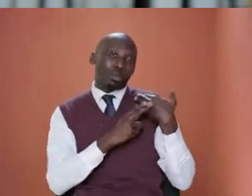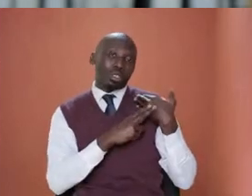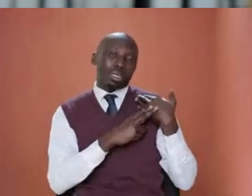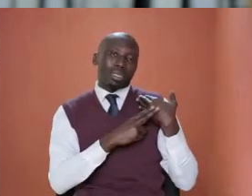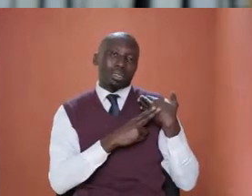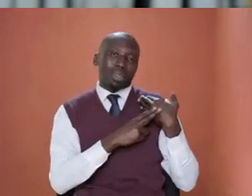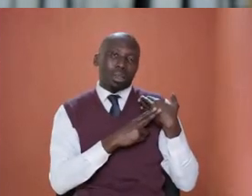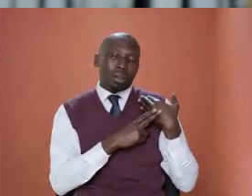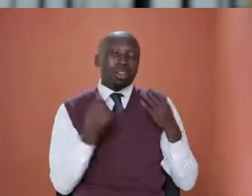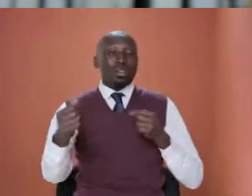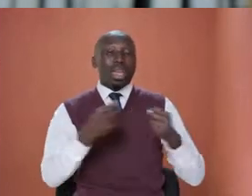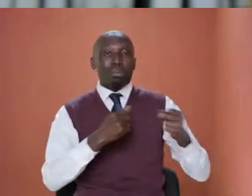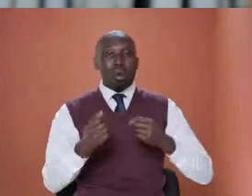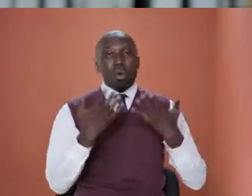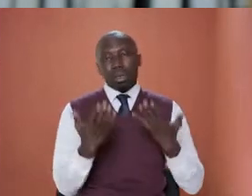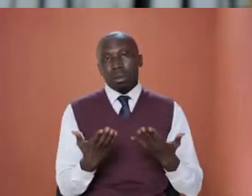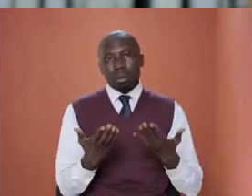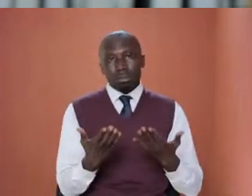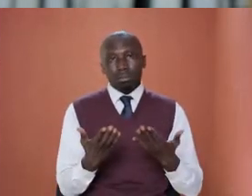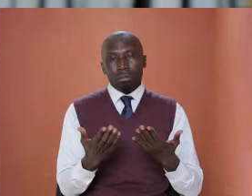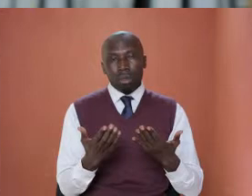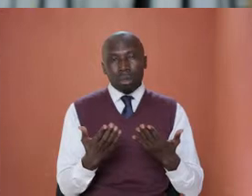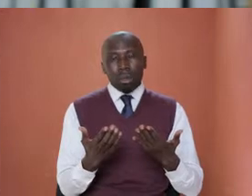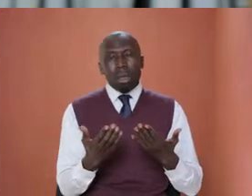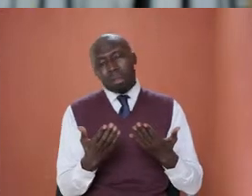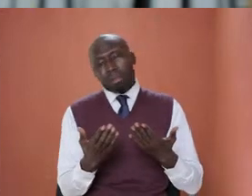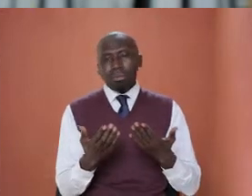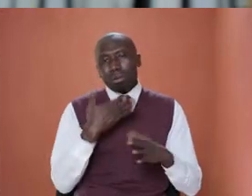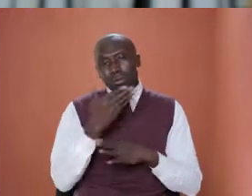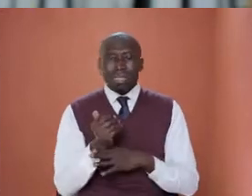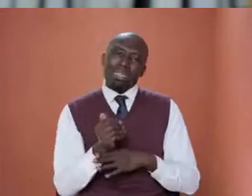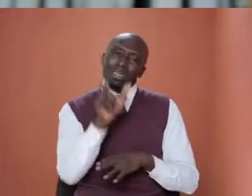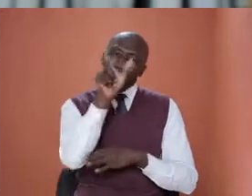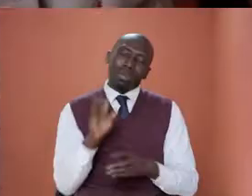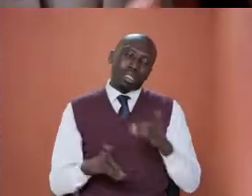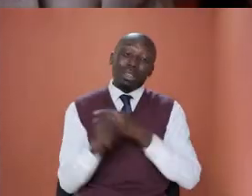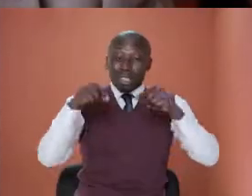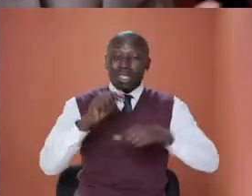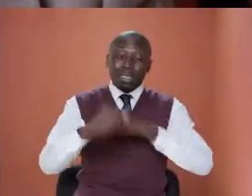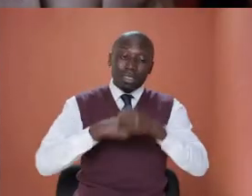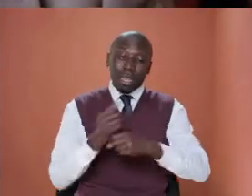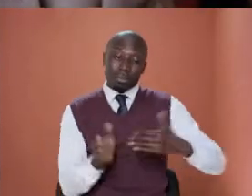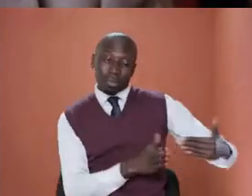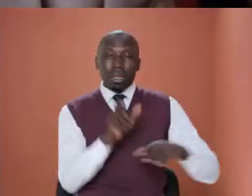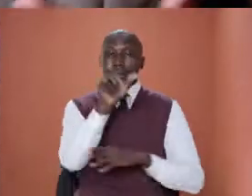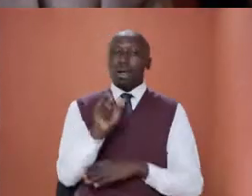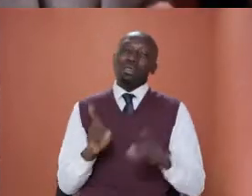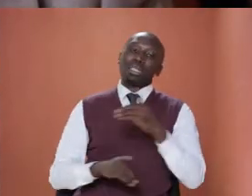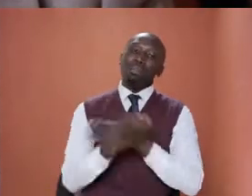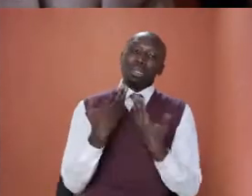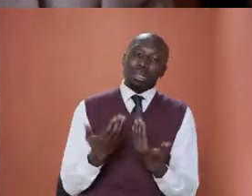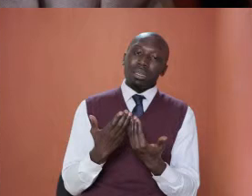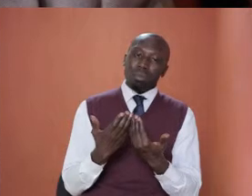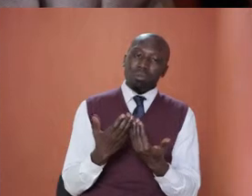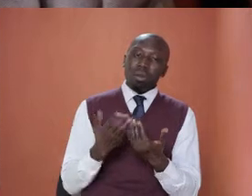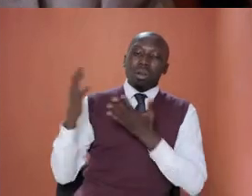responsibility to employ at least a person with disability this year. Persons with disability bring